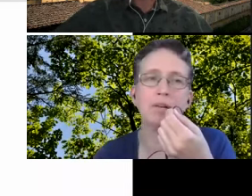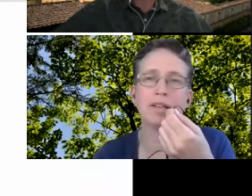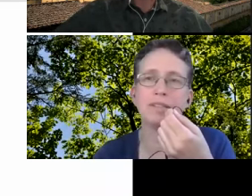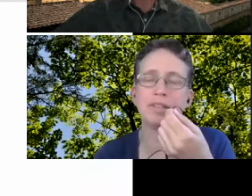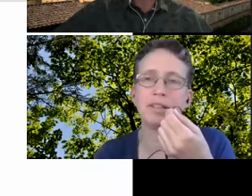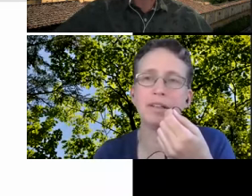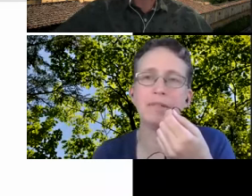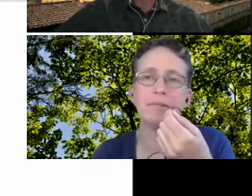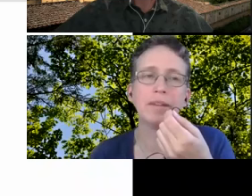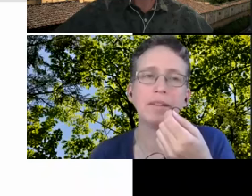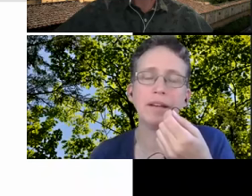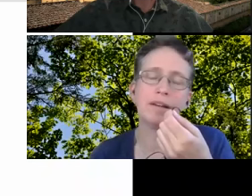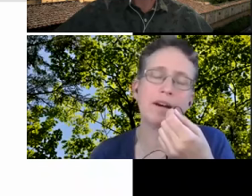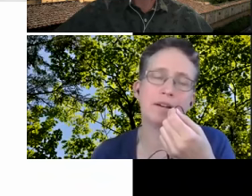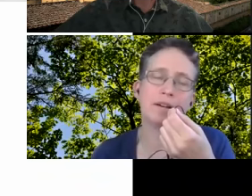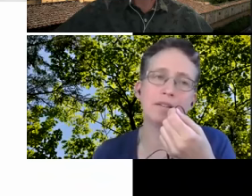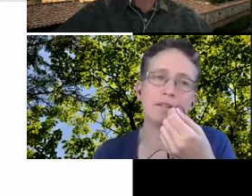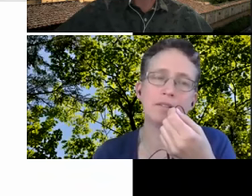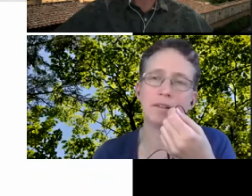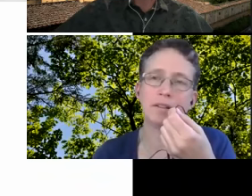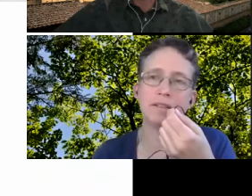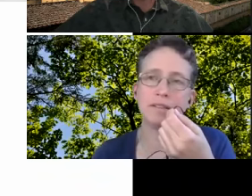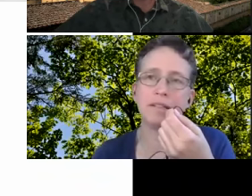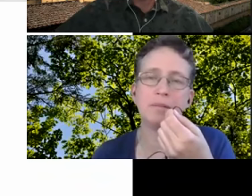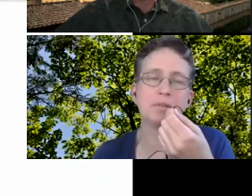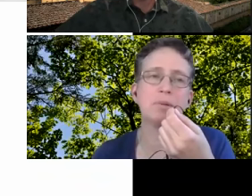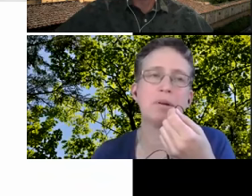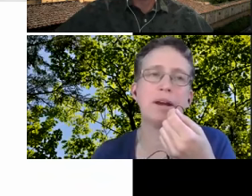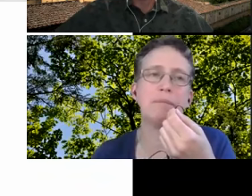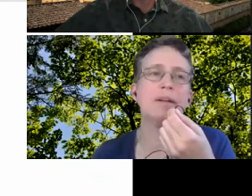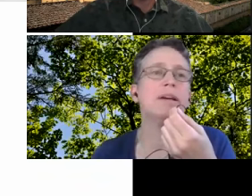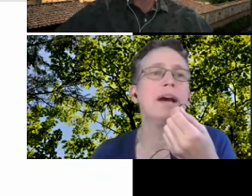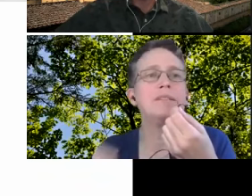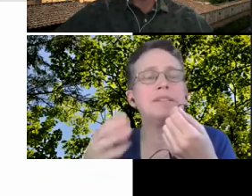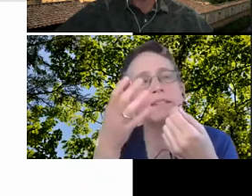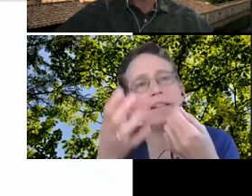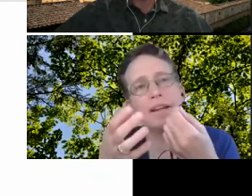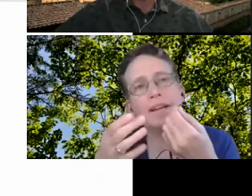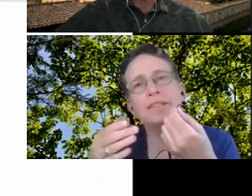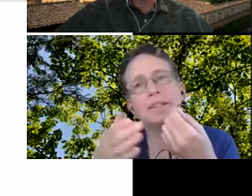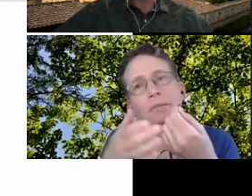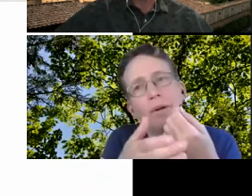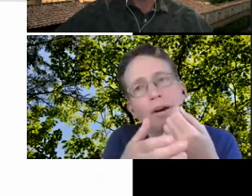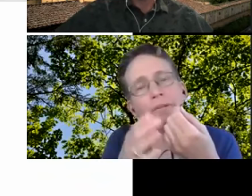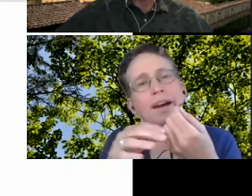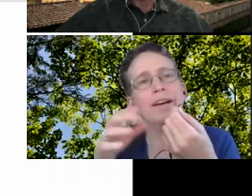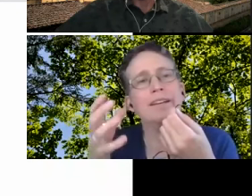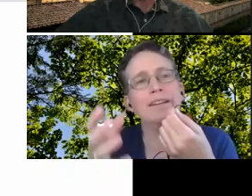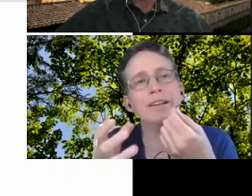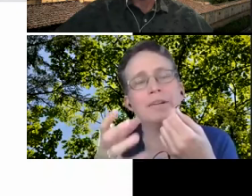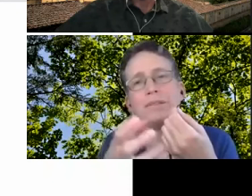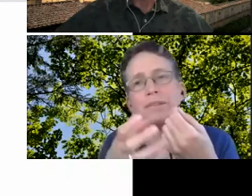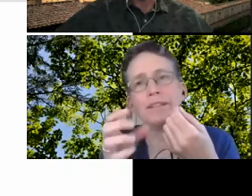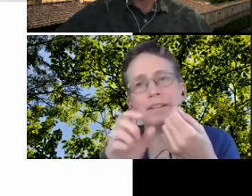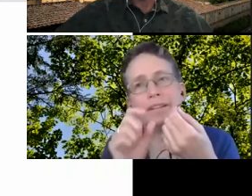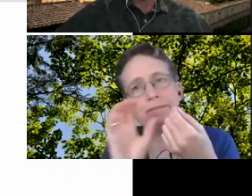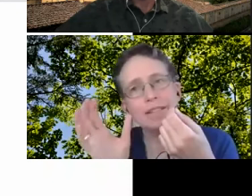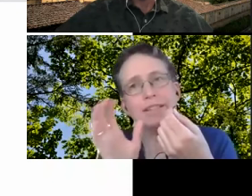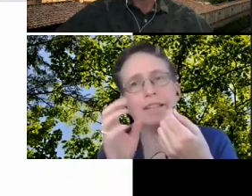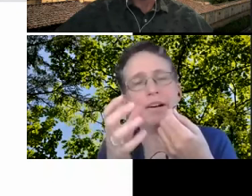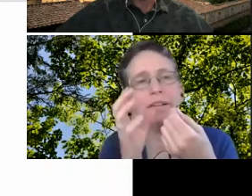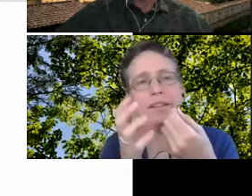greening organization that called the City Roots program. And you see the signage and the walkway and